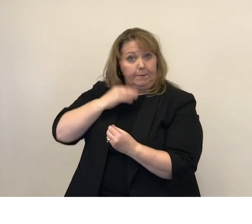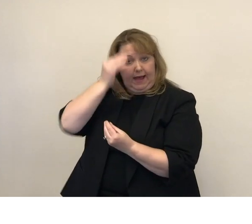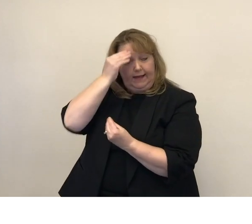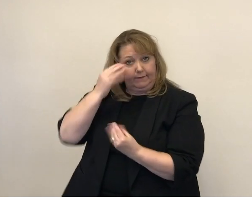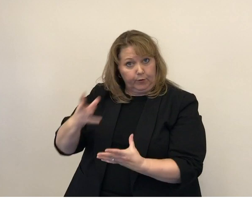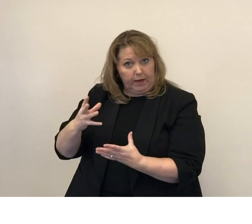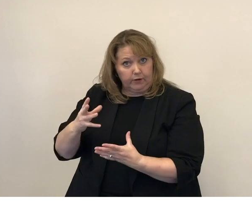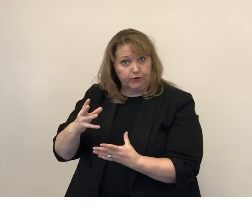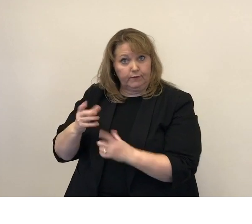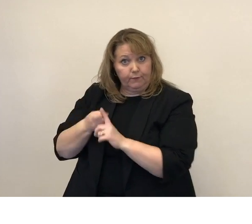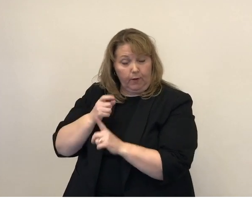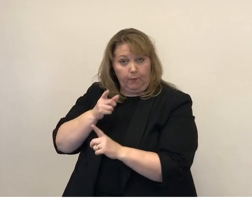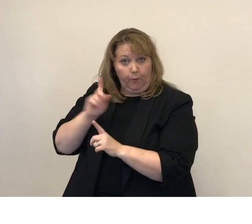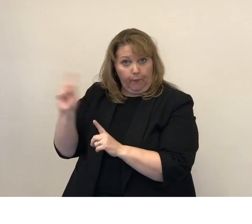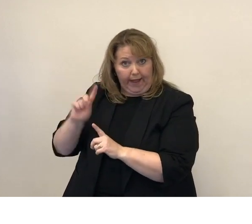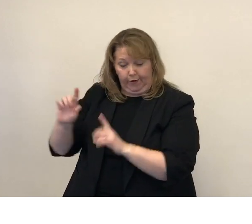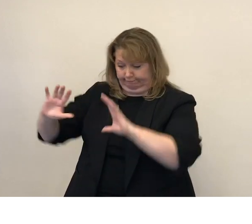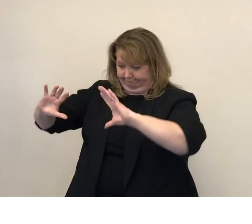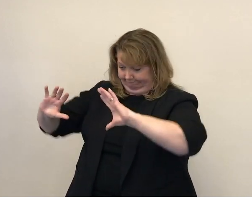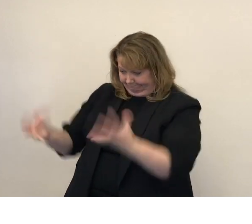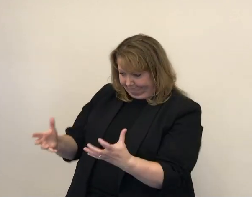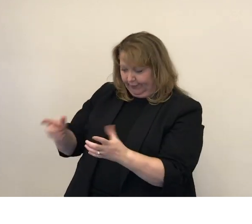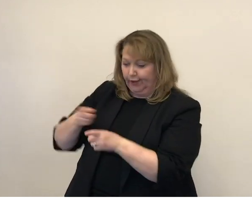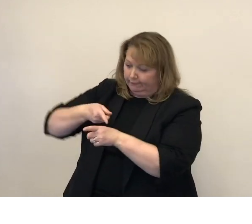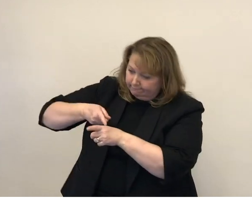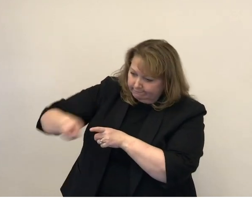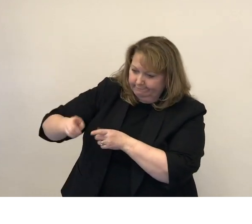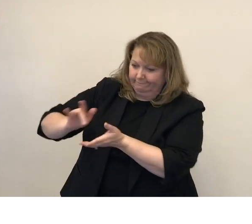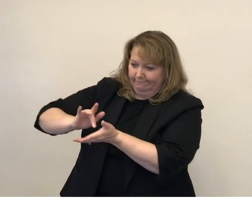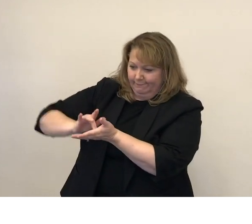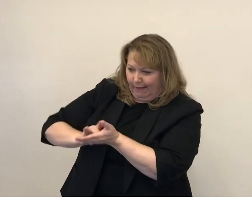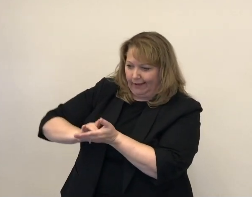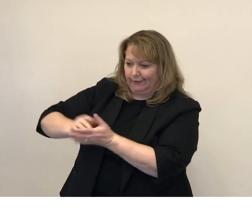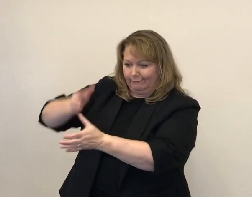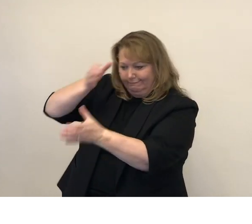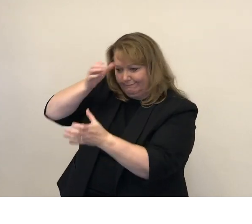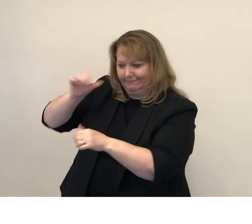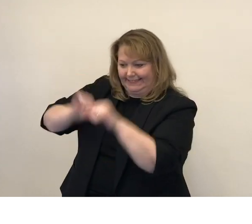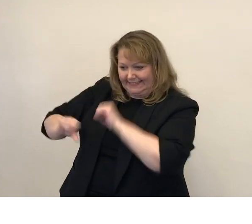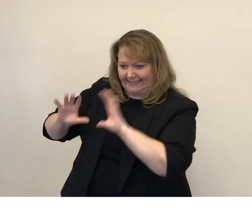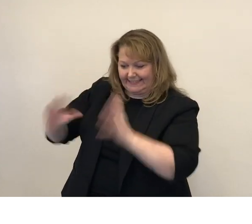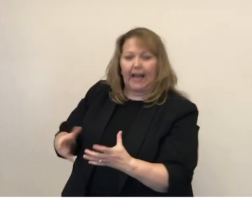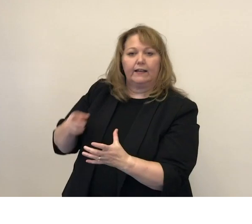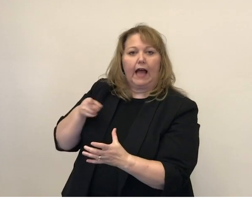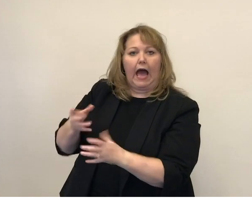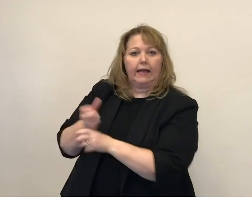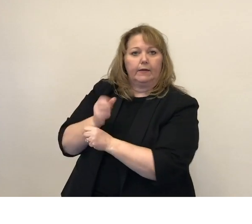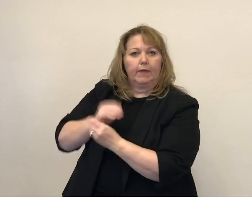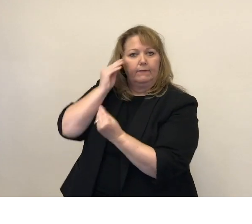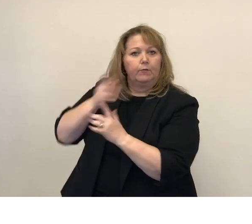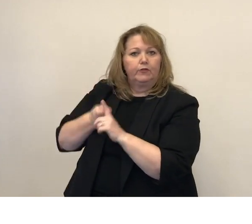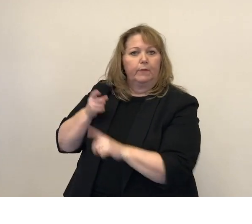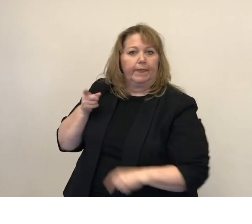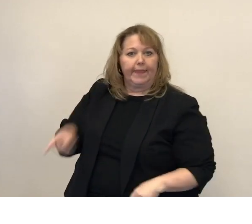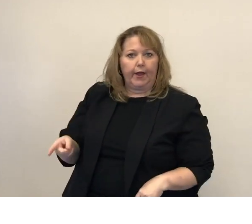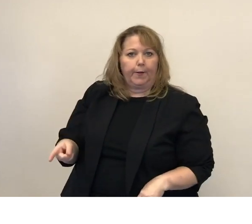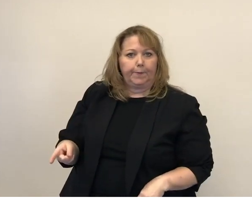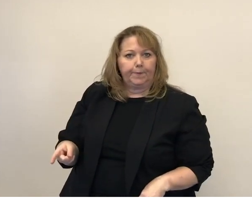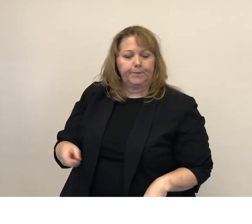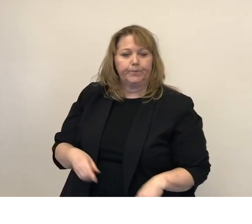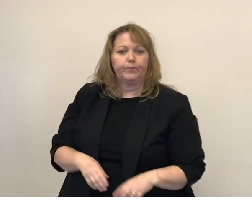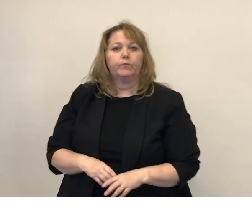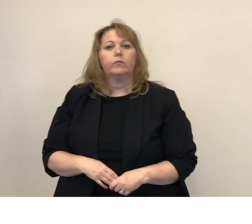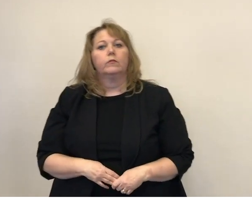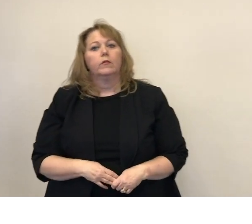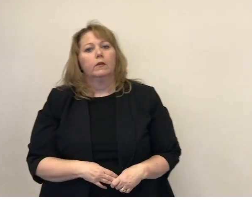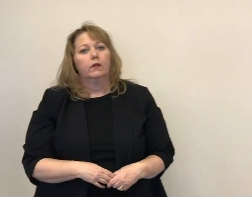And I'm confident that they're providing with accurate information as it relates to the protests. I mean, we had one up here last week, I had one, and